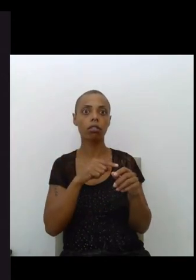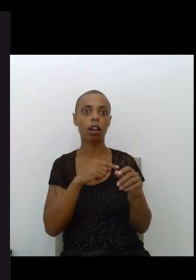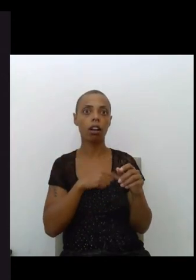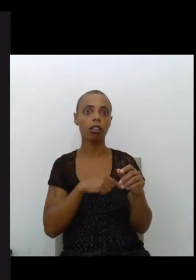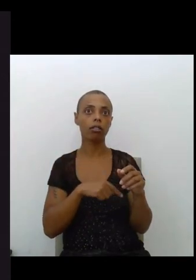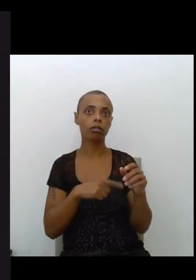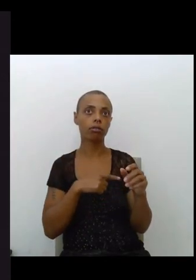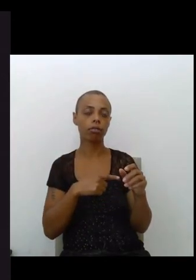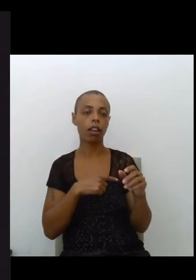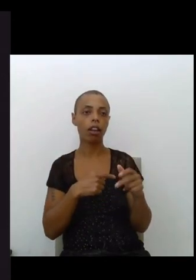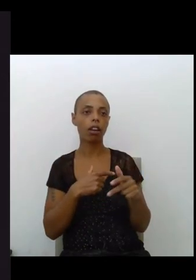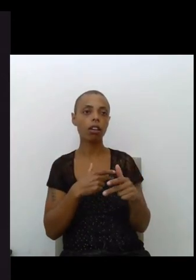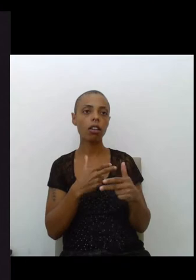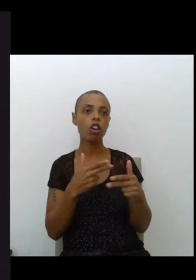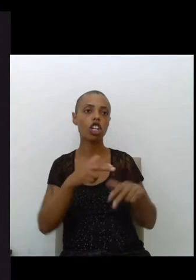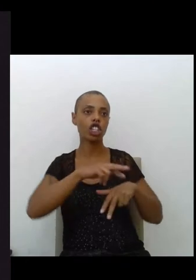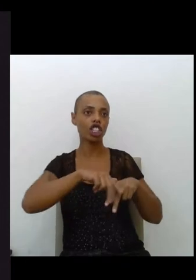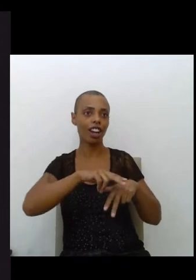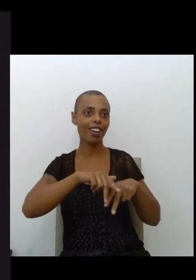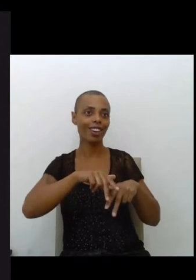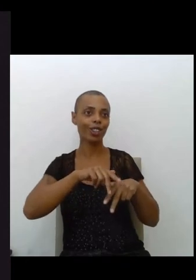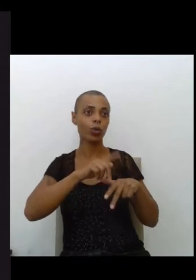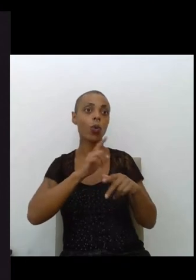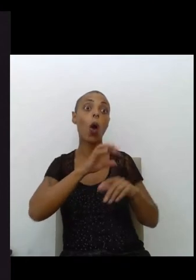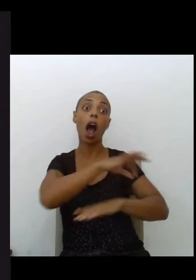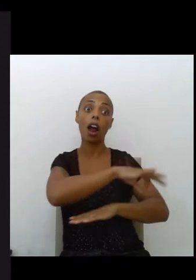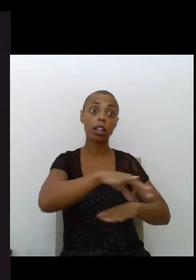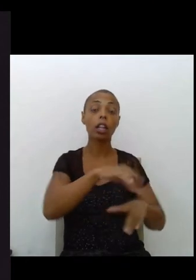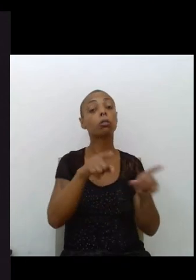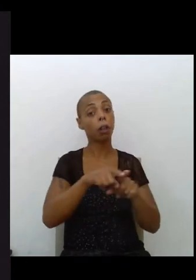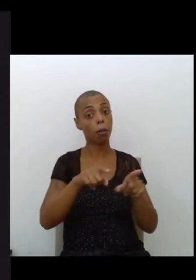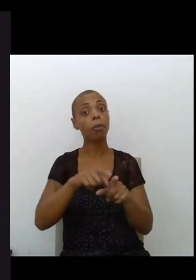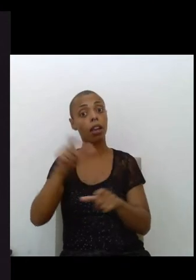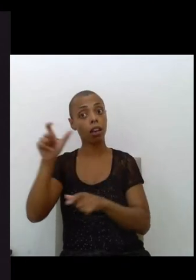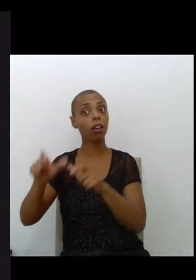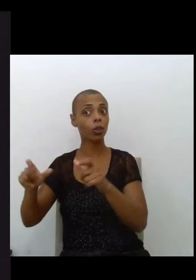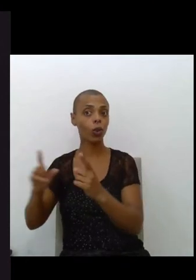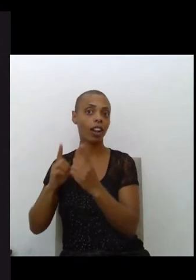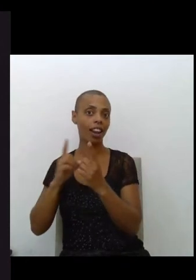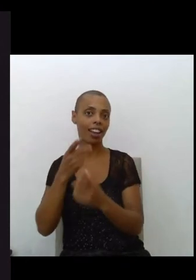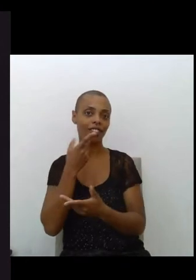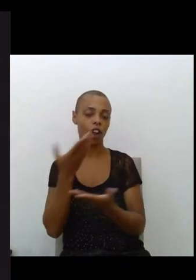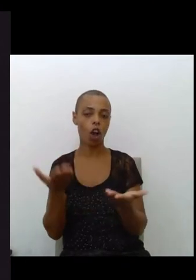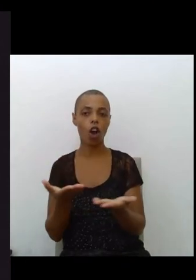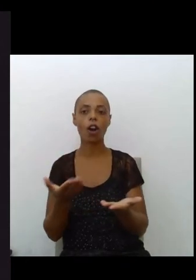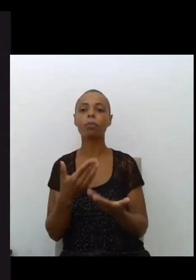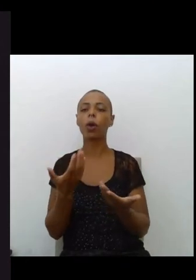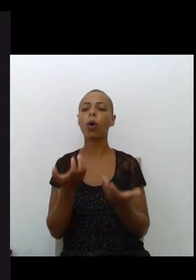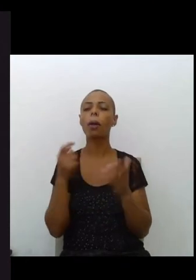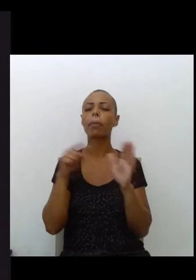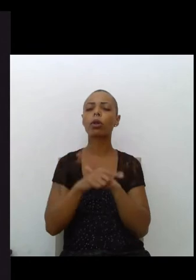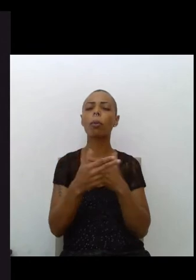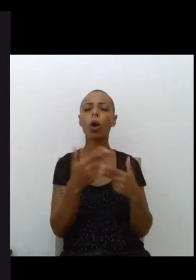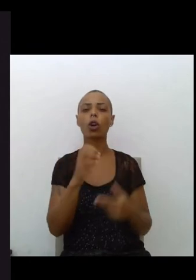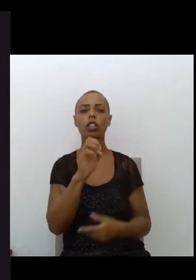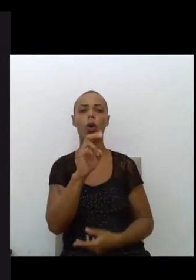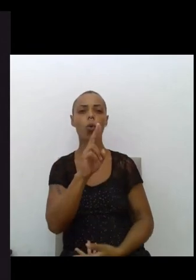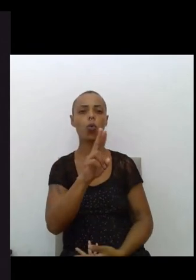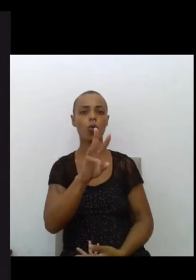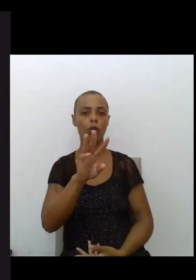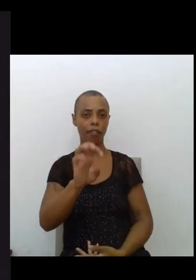some perceptions and and diversity in the sexuality of Architects or their